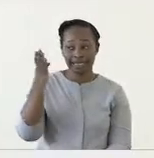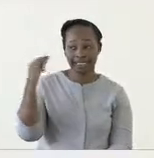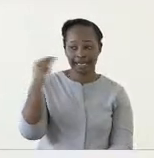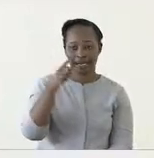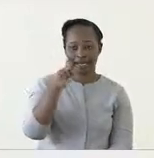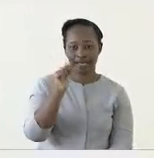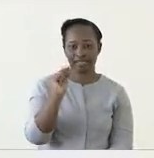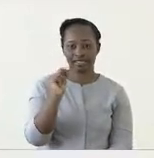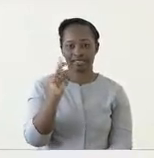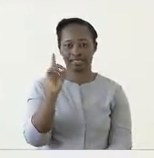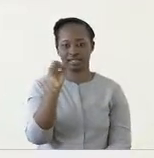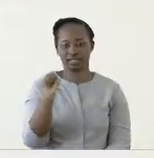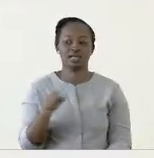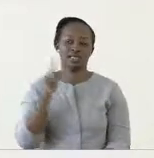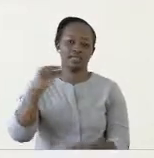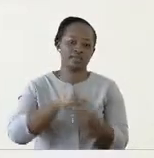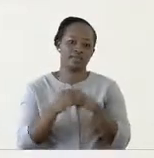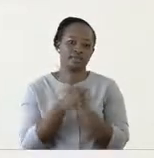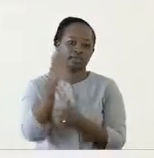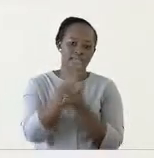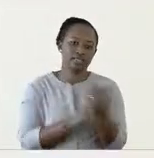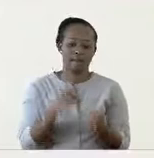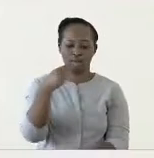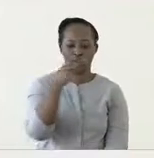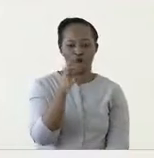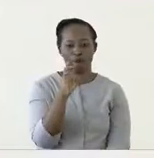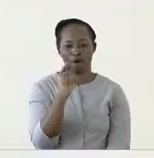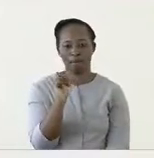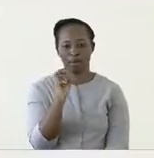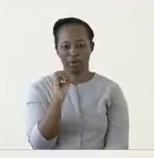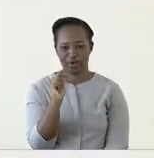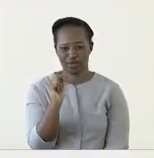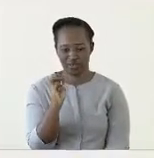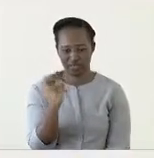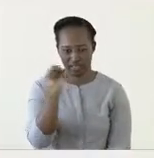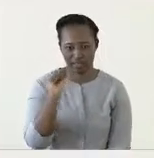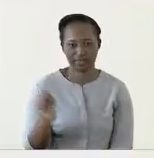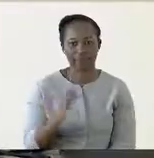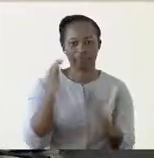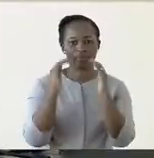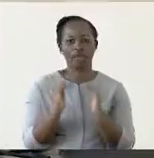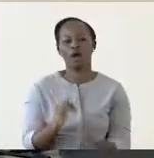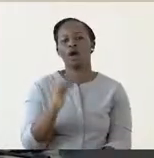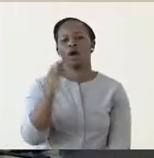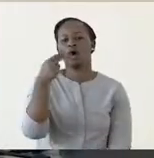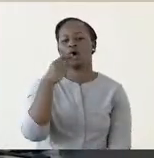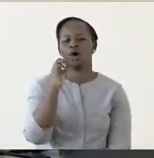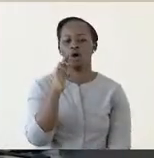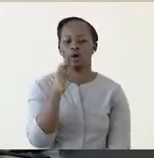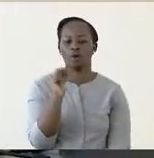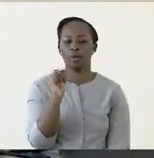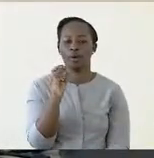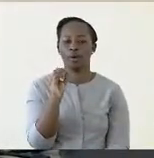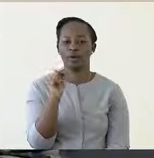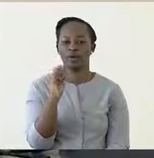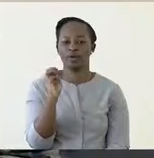hormones. What are hormones? Hormones are chemical messengers. They are produced